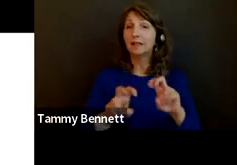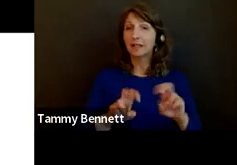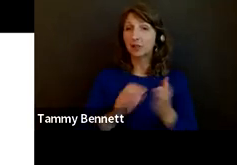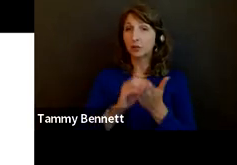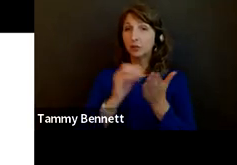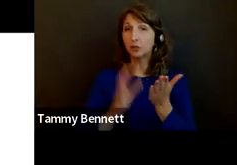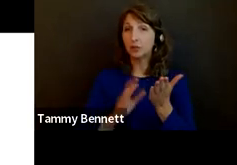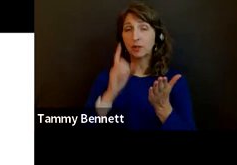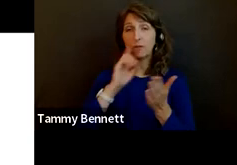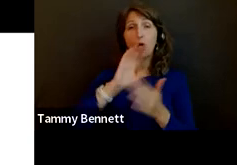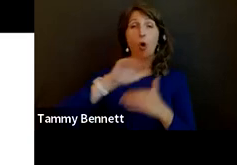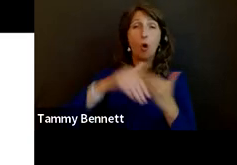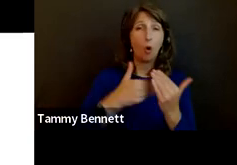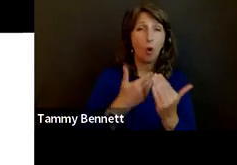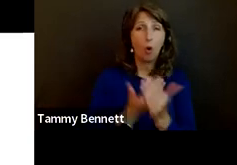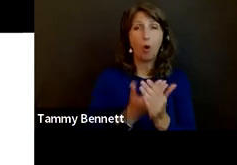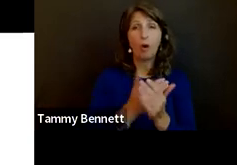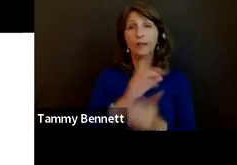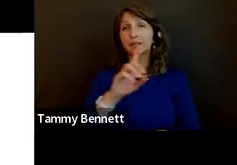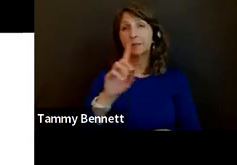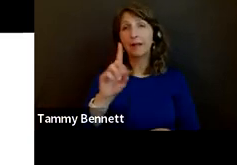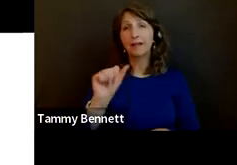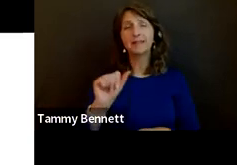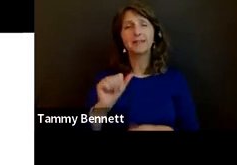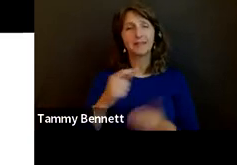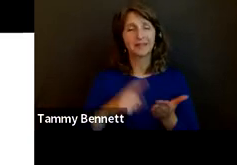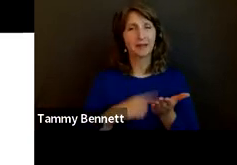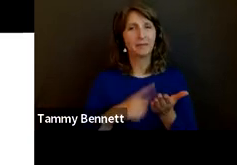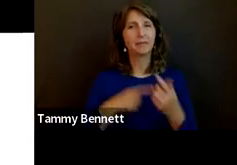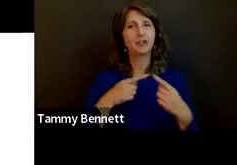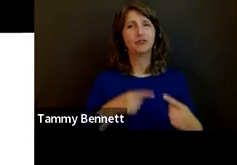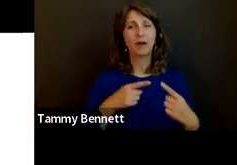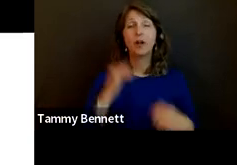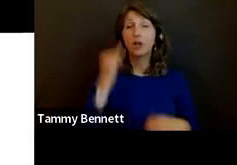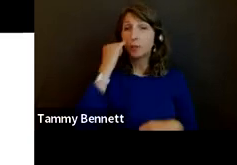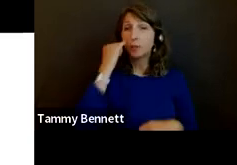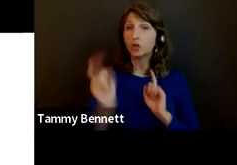areas of disability. If you come to me as an SLP and you say, hey, Dr.